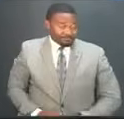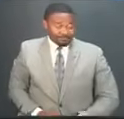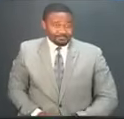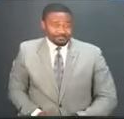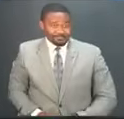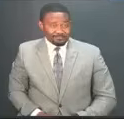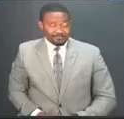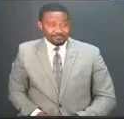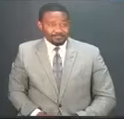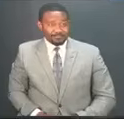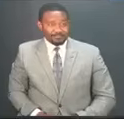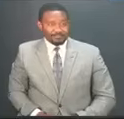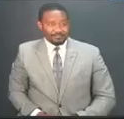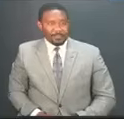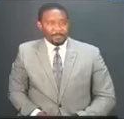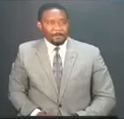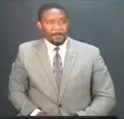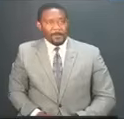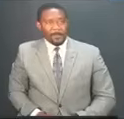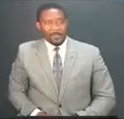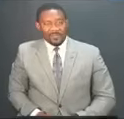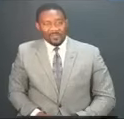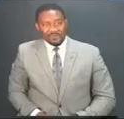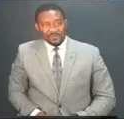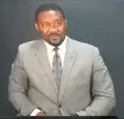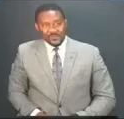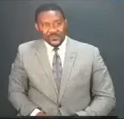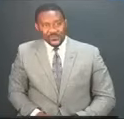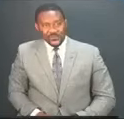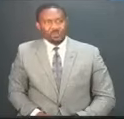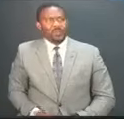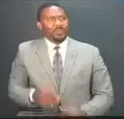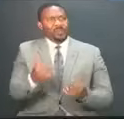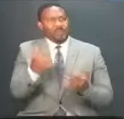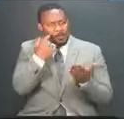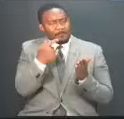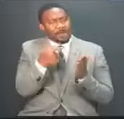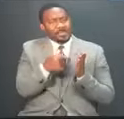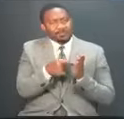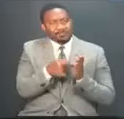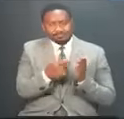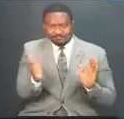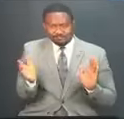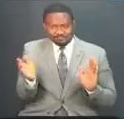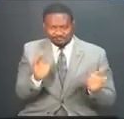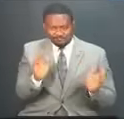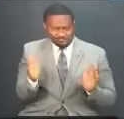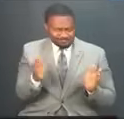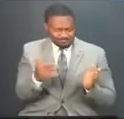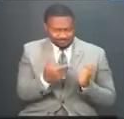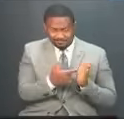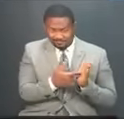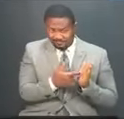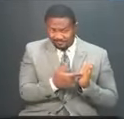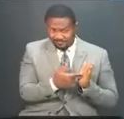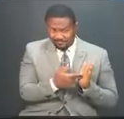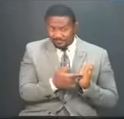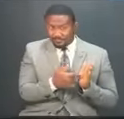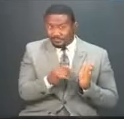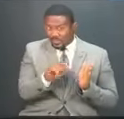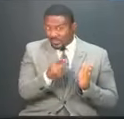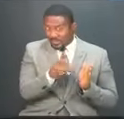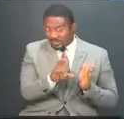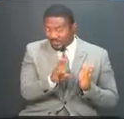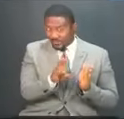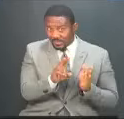Speaker, so if we take the records, we notice that on 27th